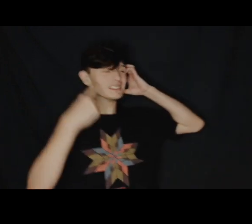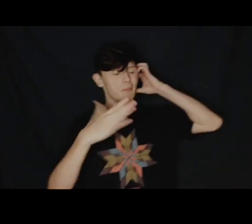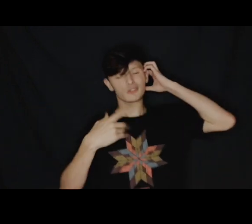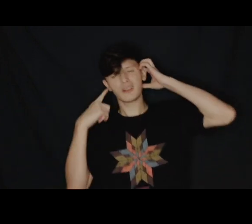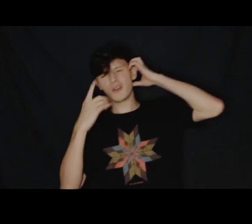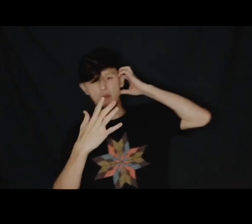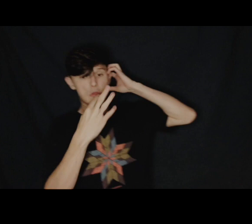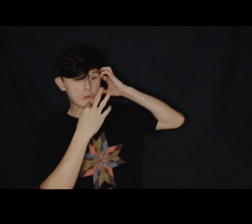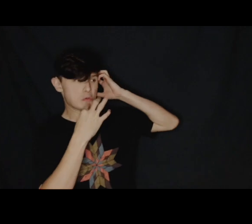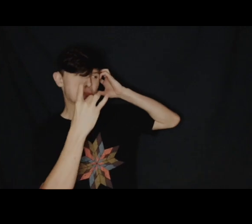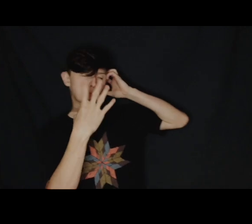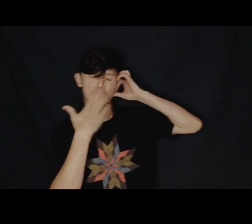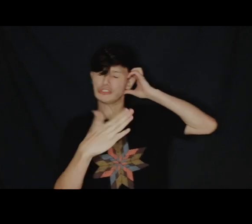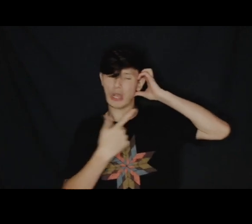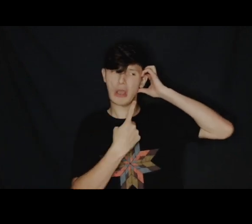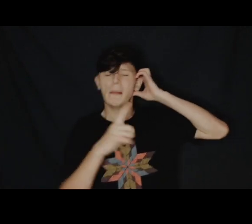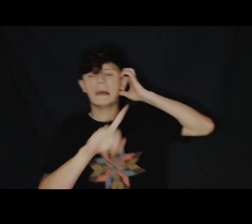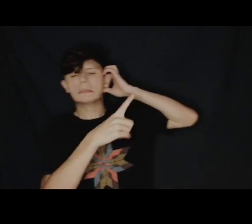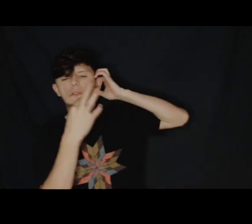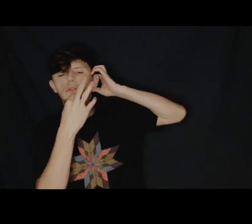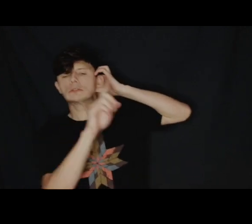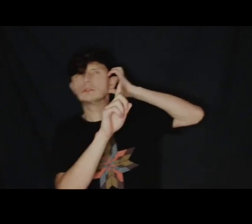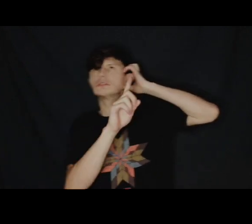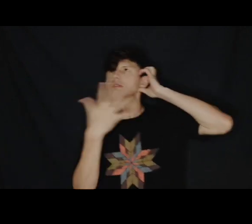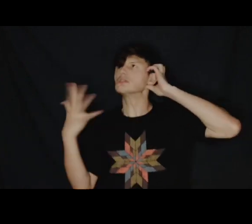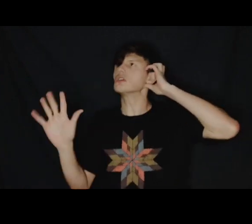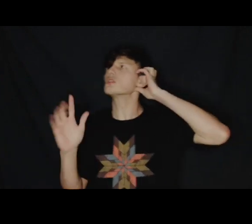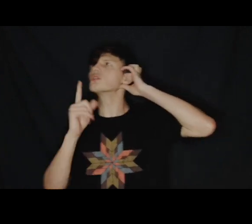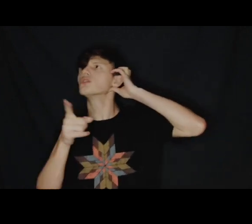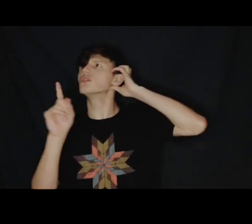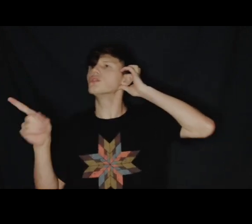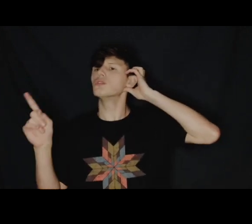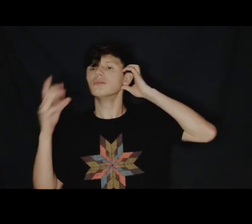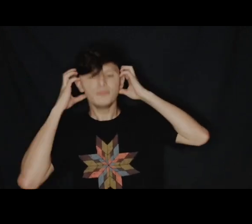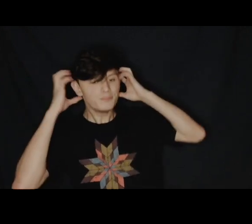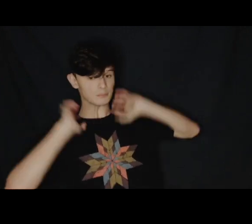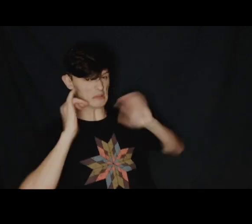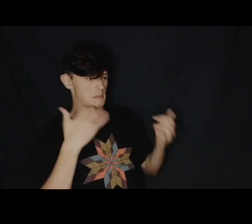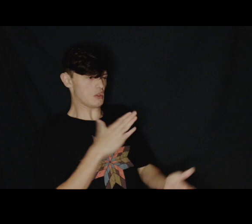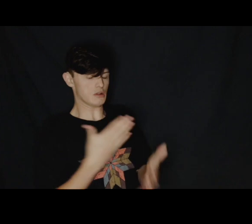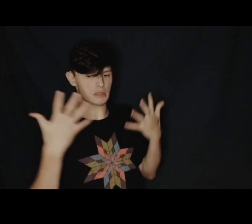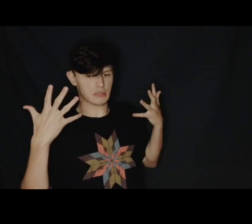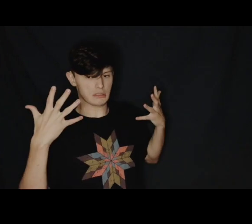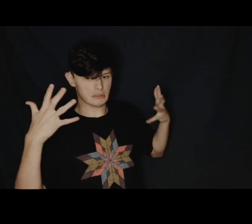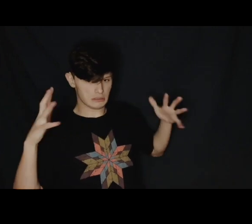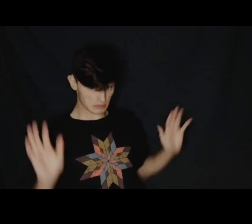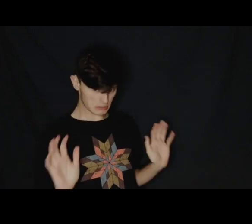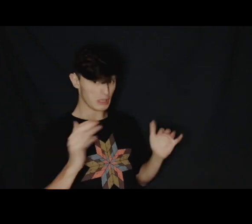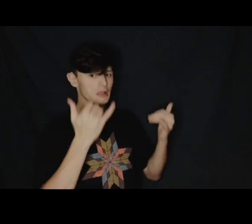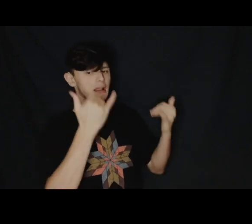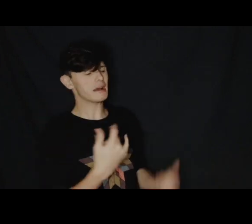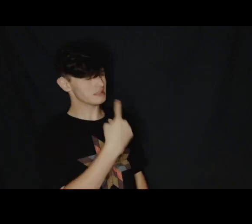to Marley and the groove is hella gnarly, and we're almost at the end of this song. Yeah, that was the end.